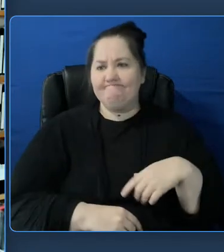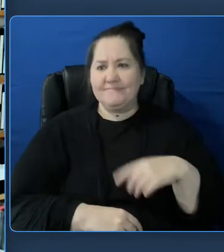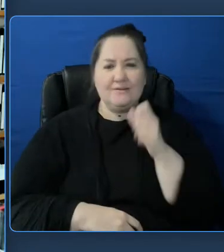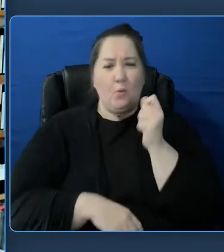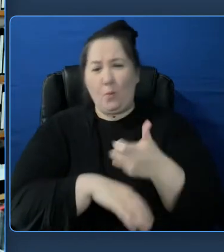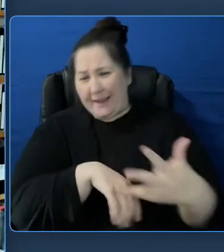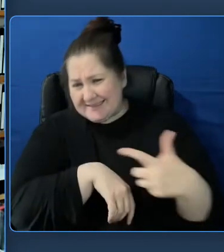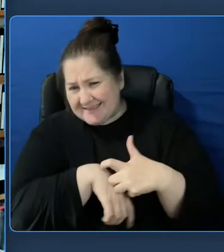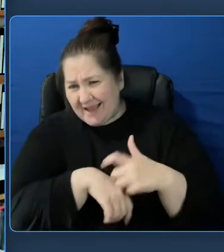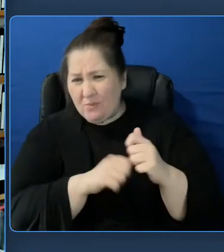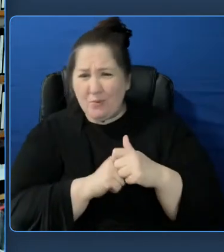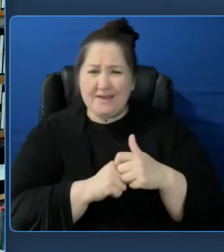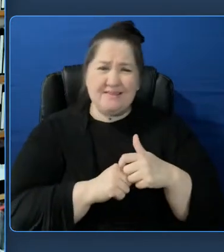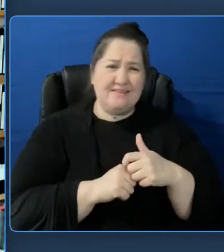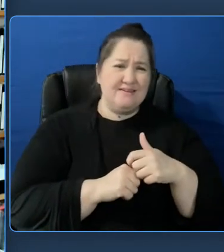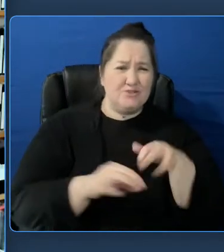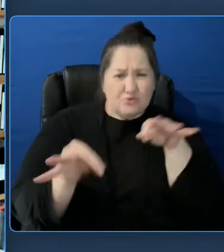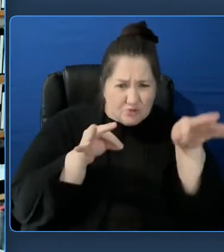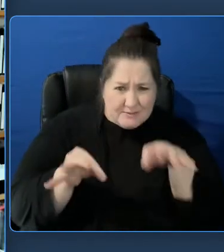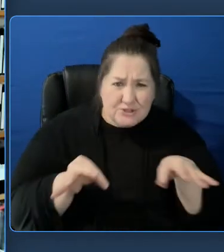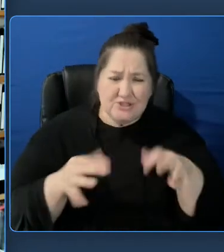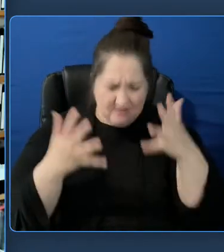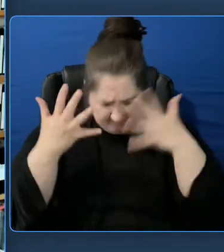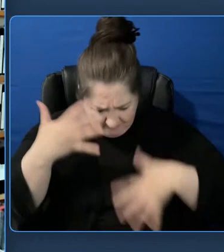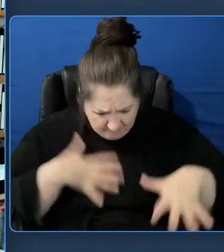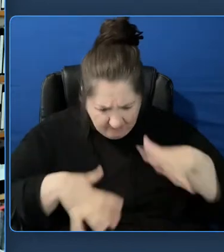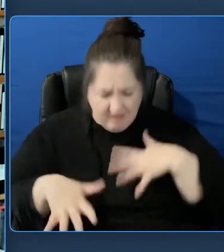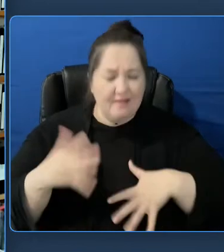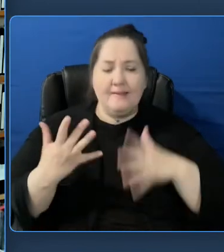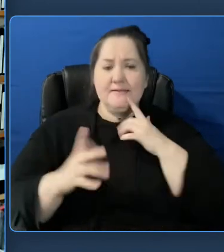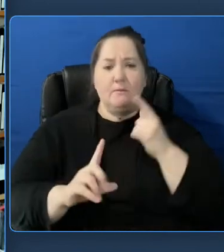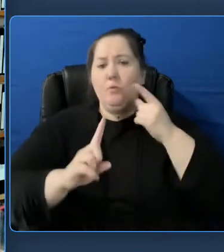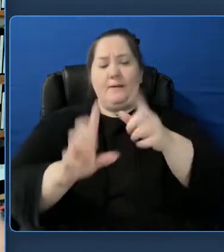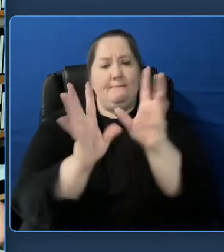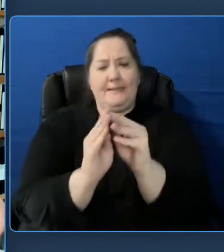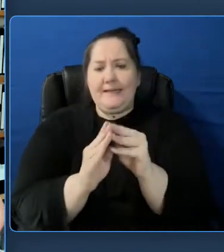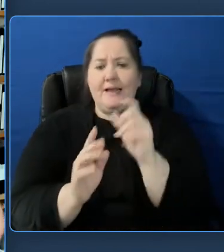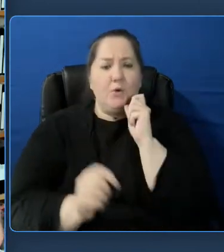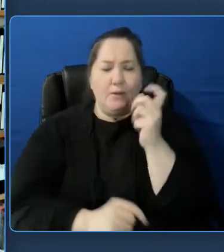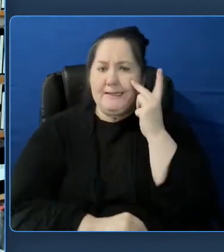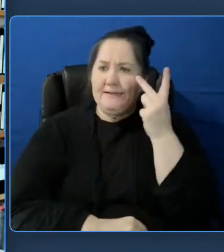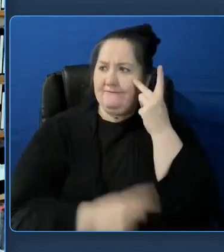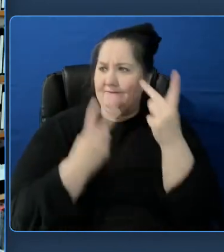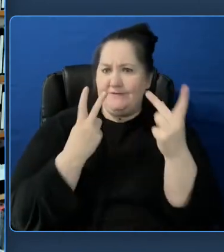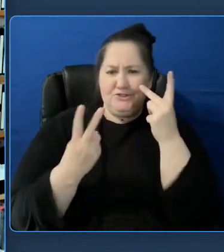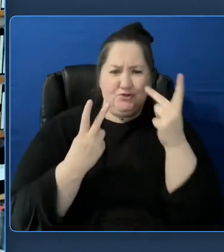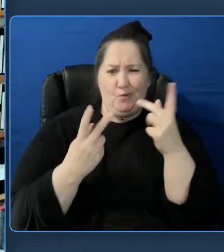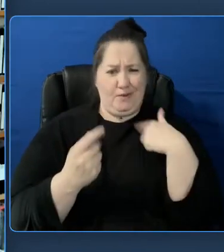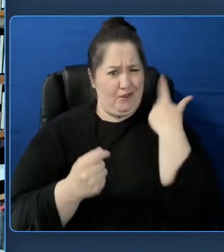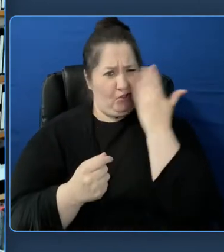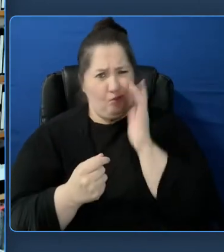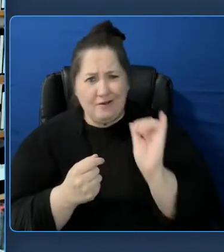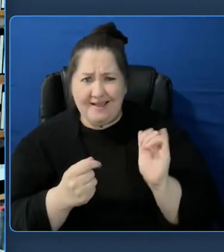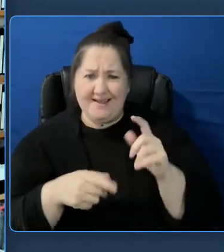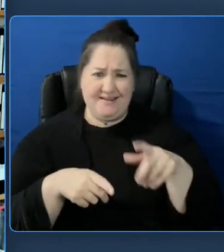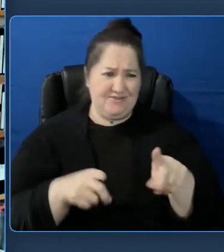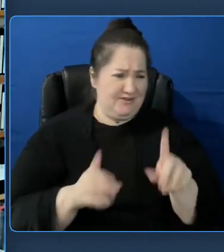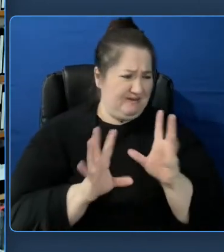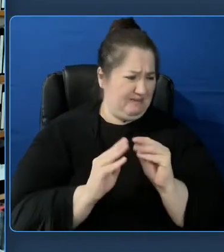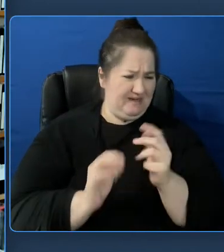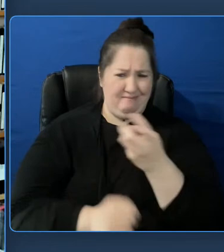not waste time with it. You know, let's get to the point of the meeting. I don't need to have a visual image of what everybody looks like around the